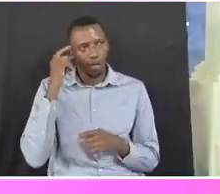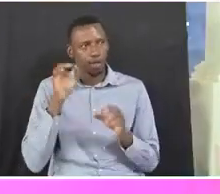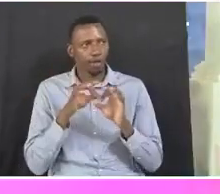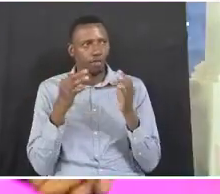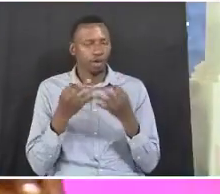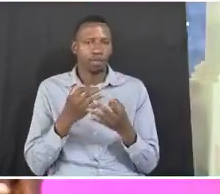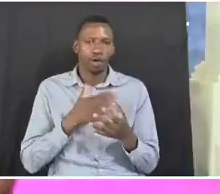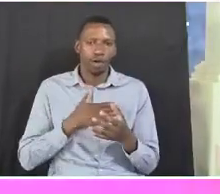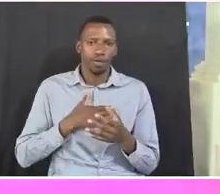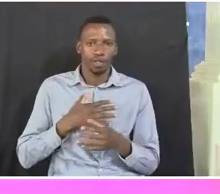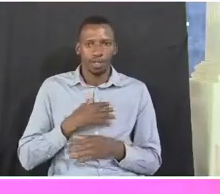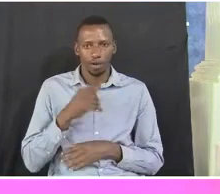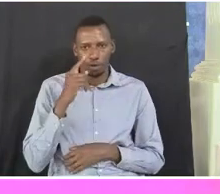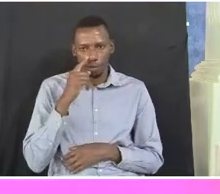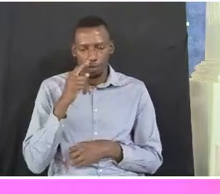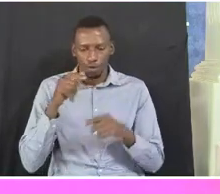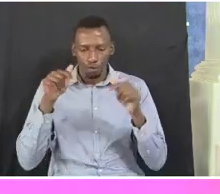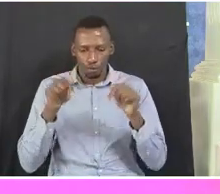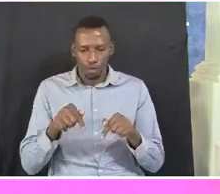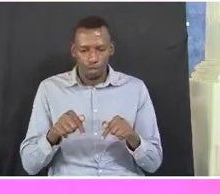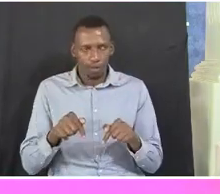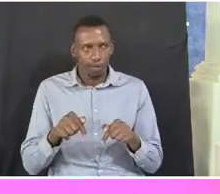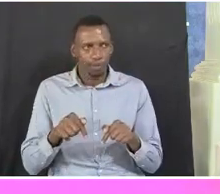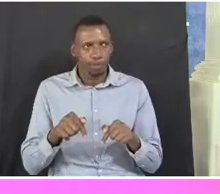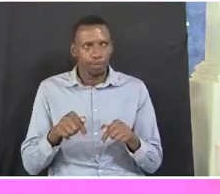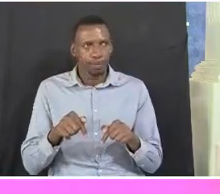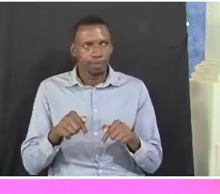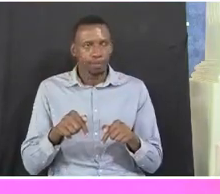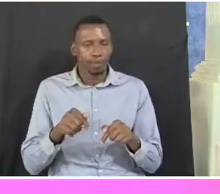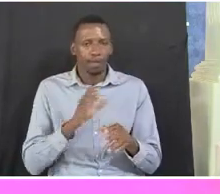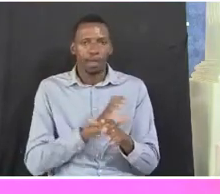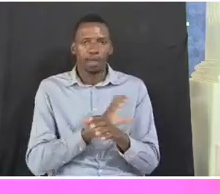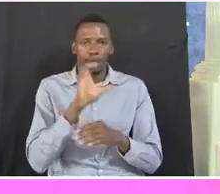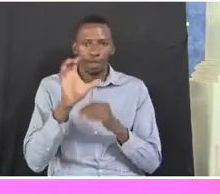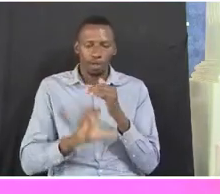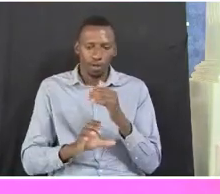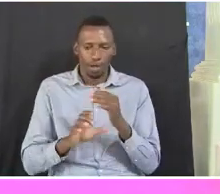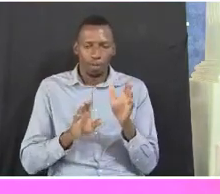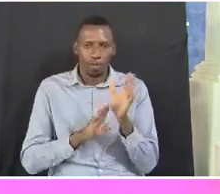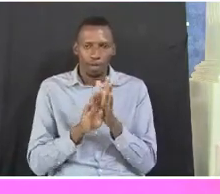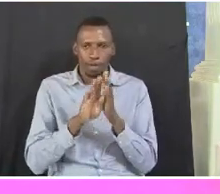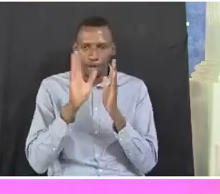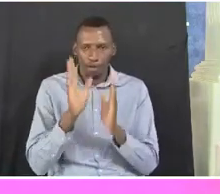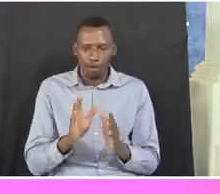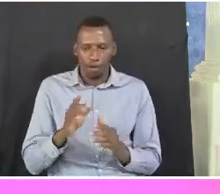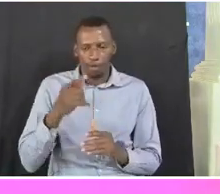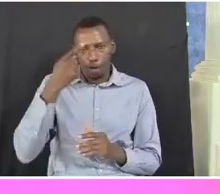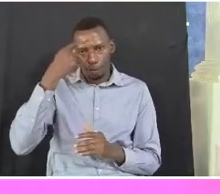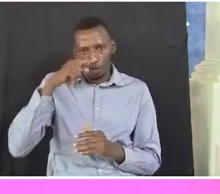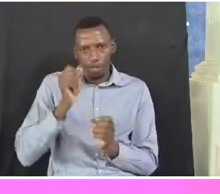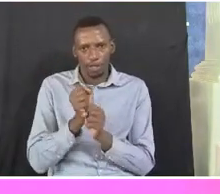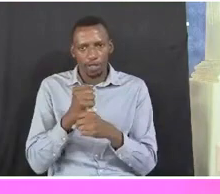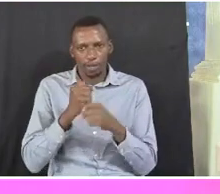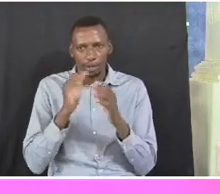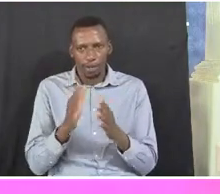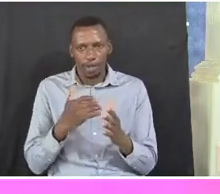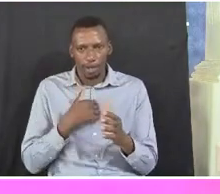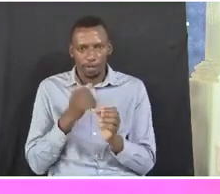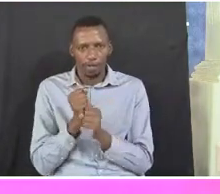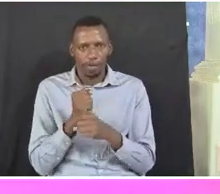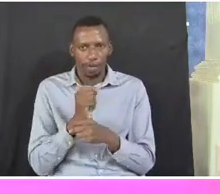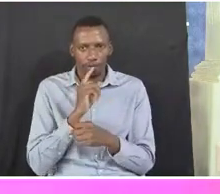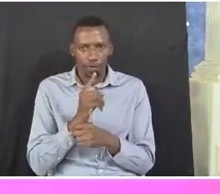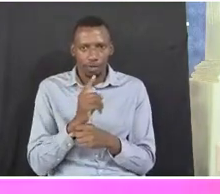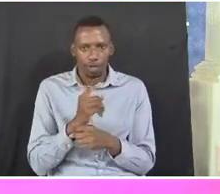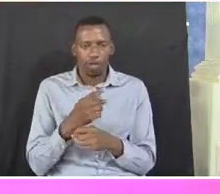families, from our homes. Today, curriculum developers and the policymakers have made sure parents have